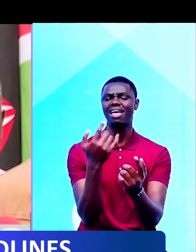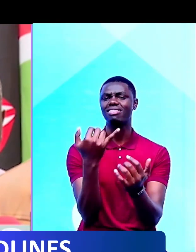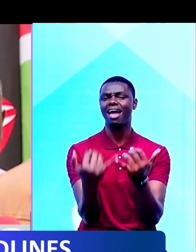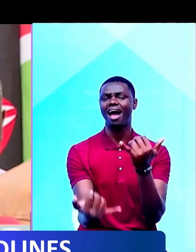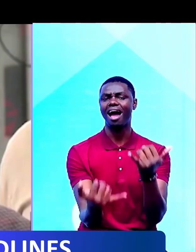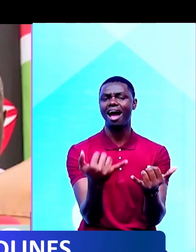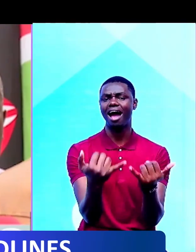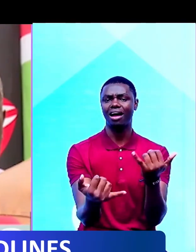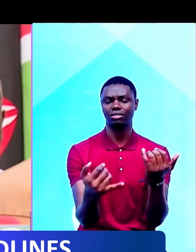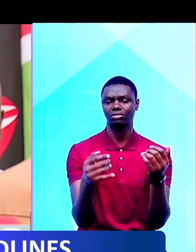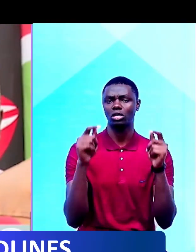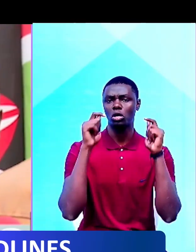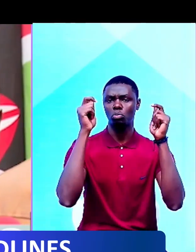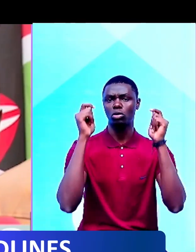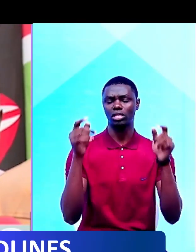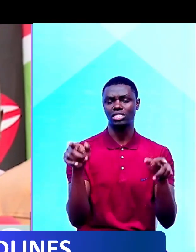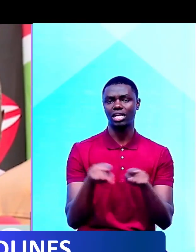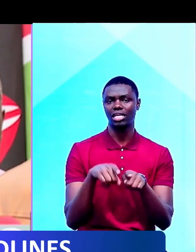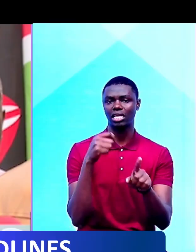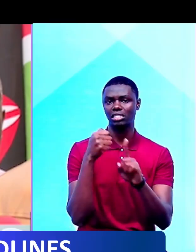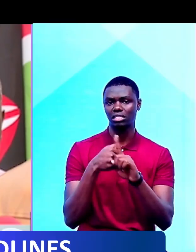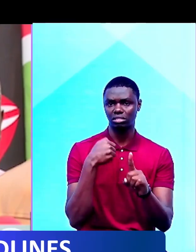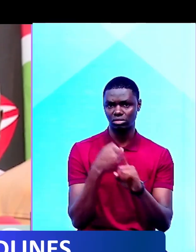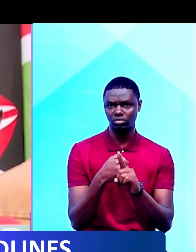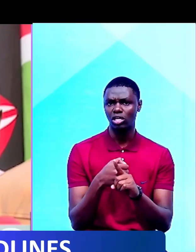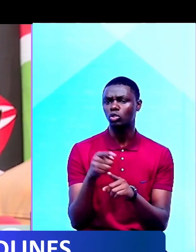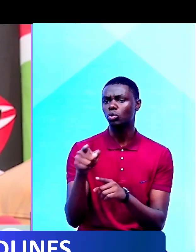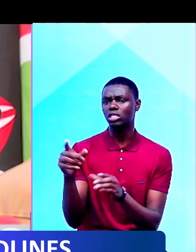and activists. The militia are coordinated,